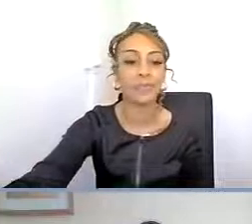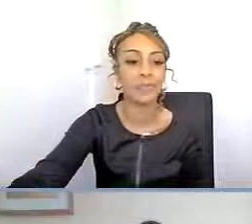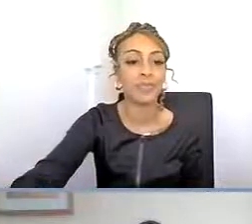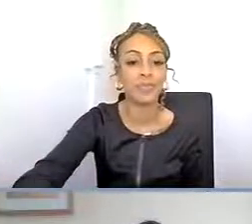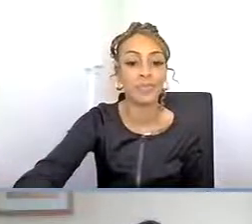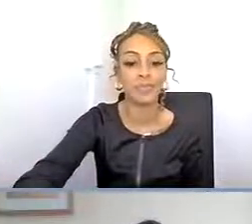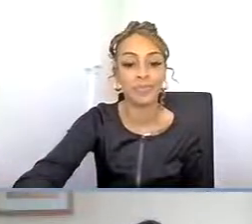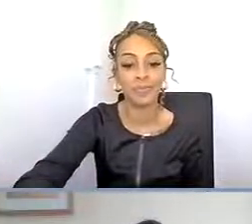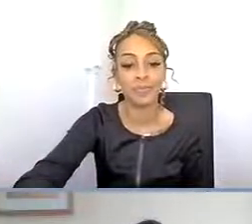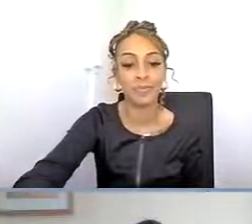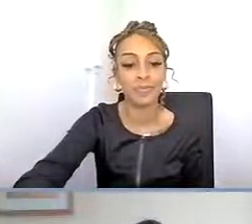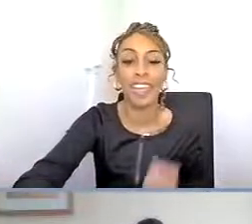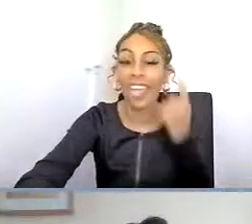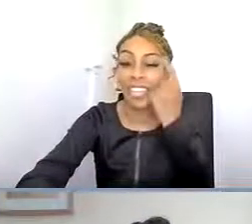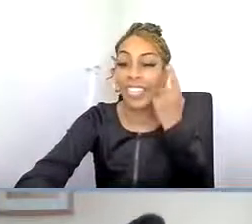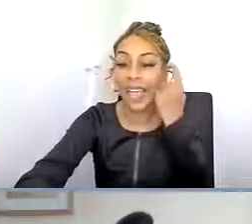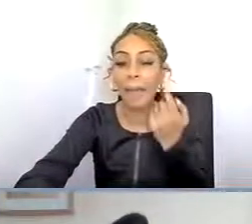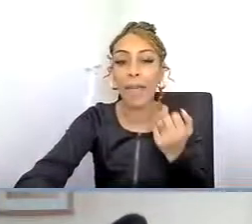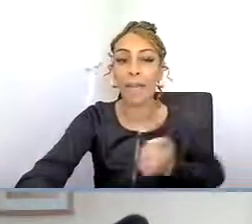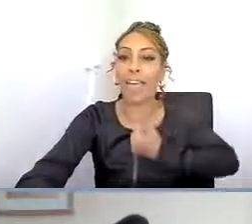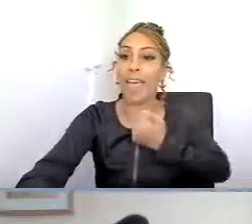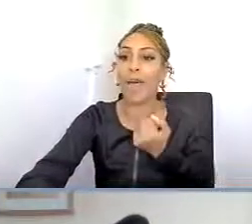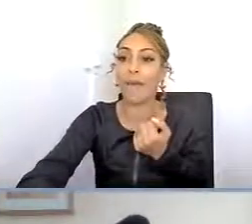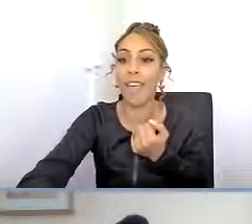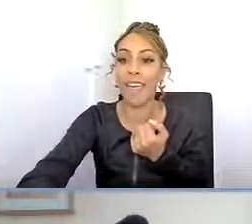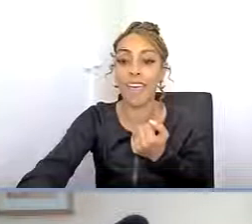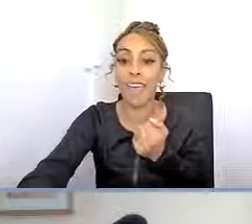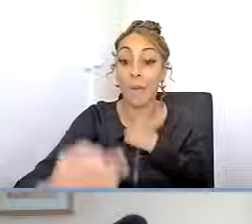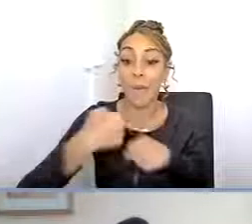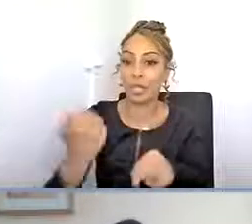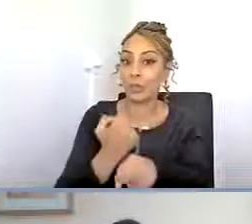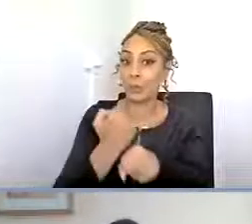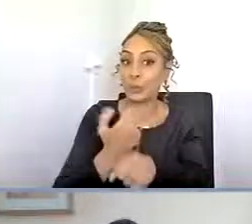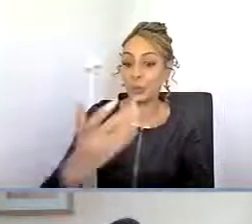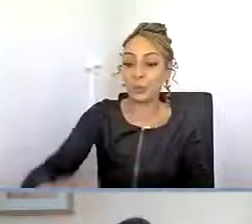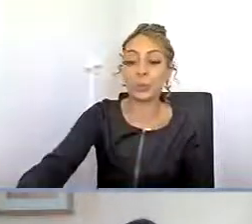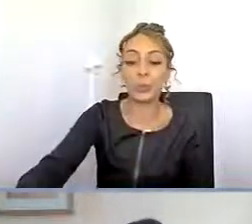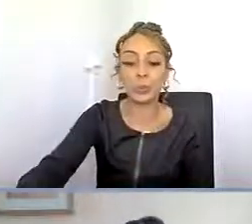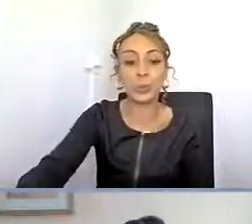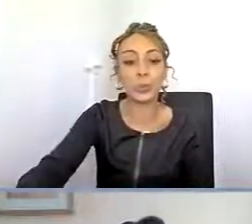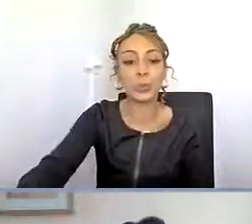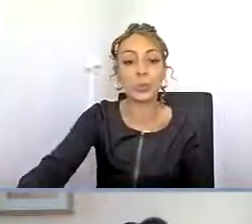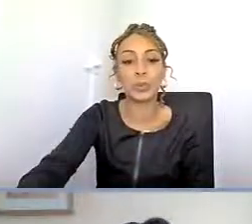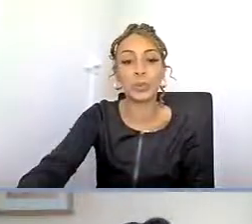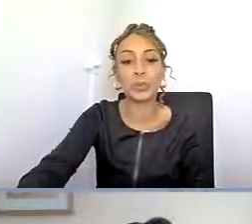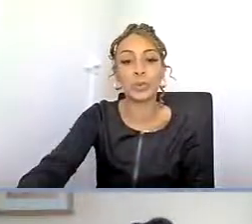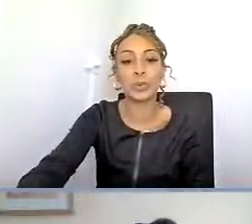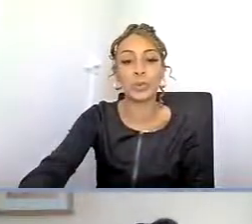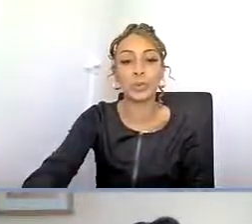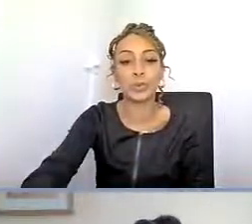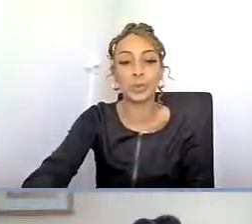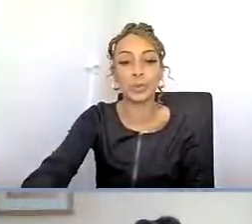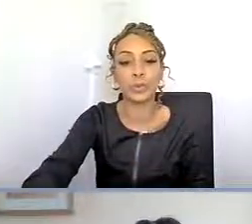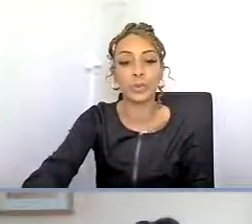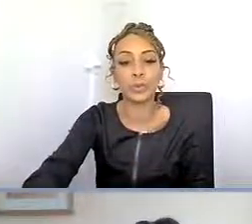So just think about what we do with the collection. So alongside Jerwood Collection